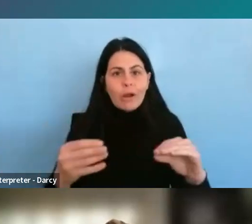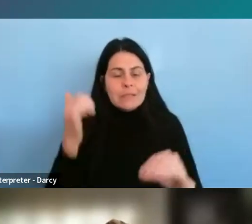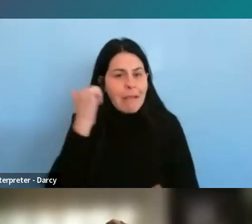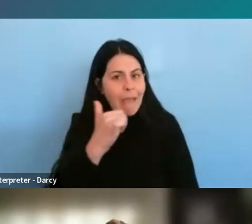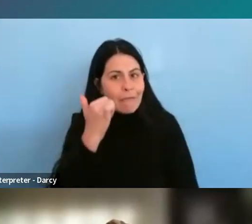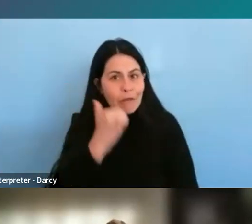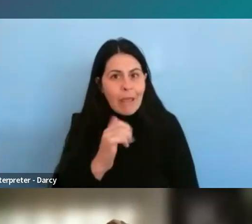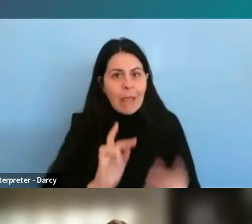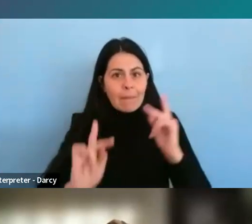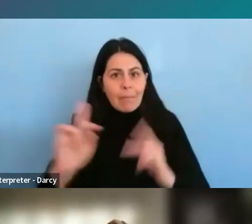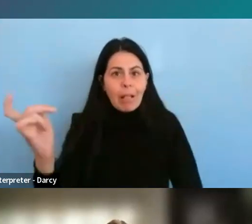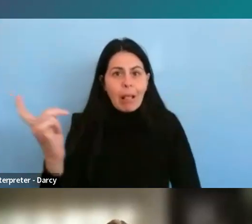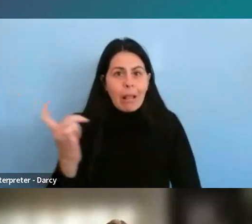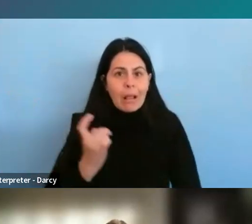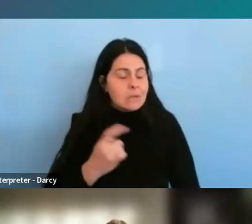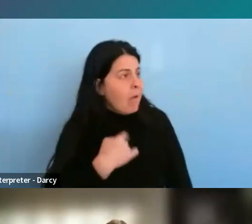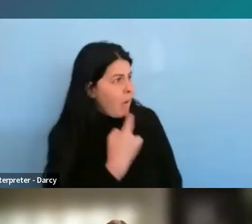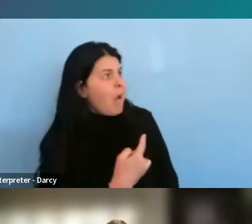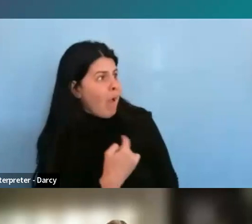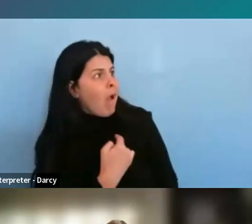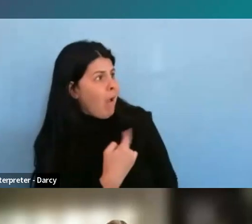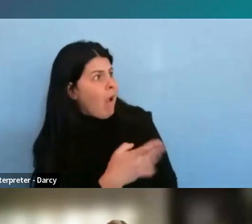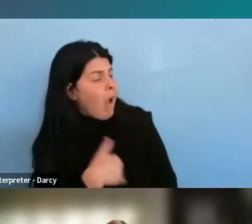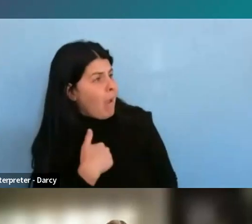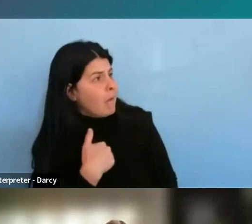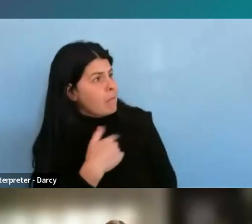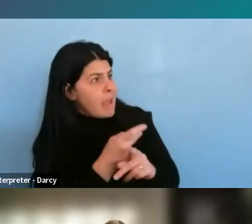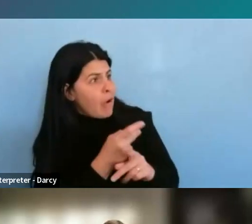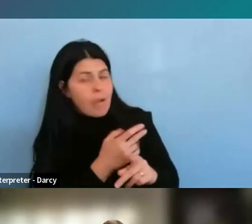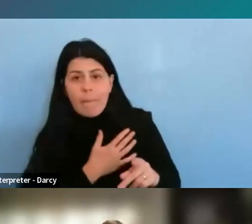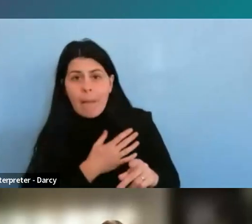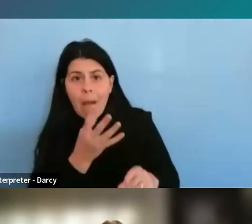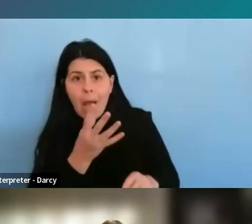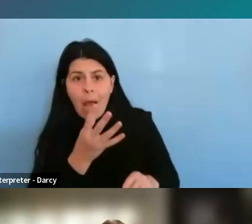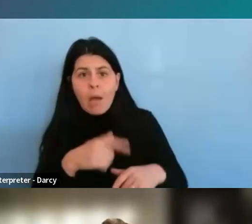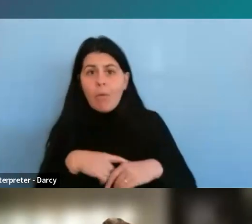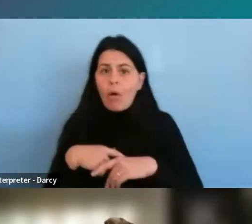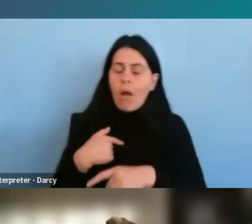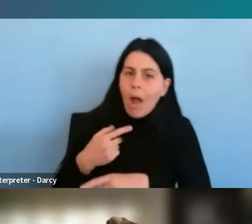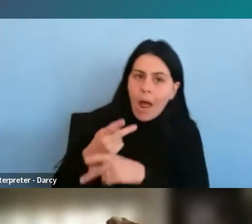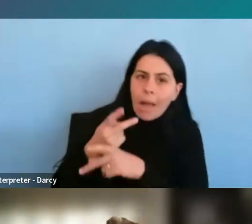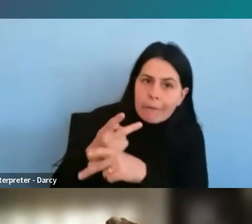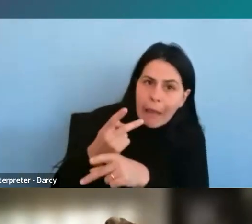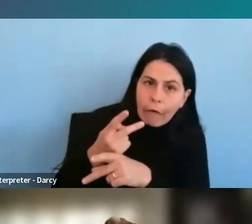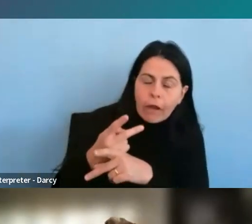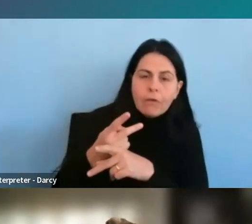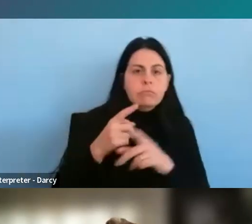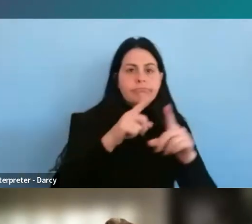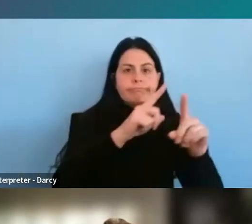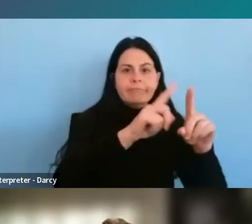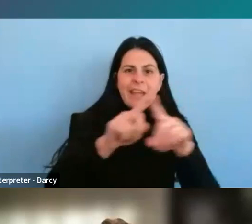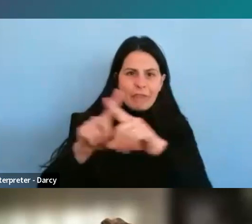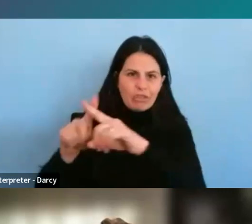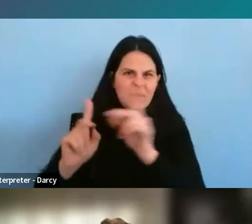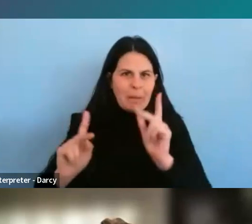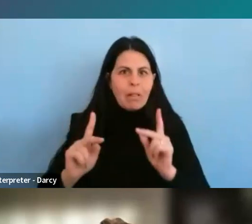and tell me, I'm taking care of my mom. I'm taking care of you know, different people. And they